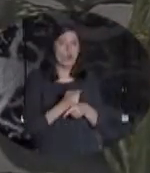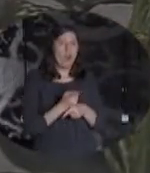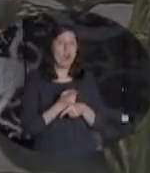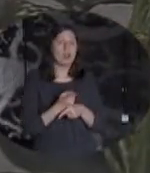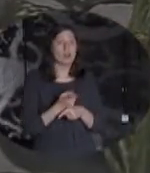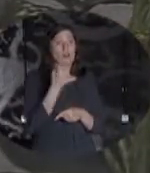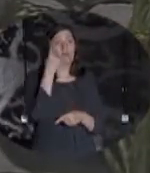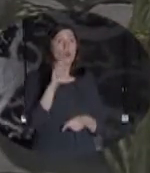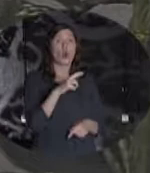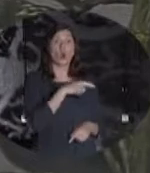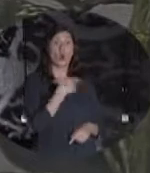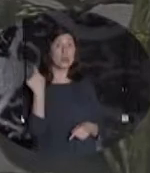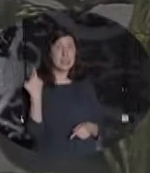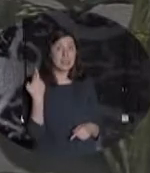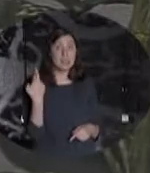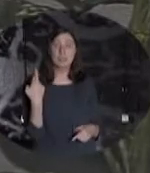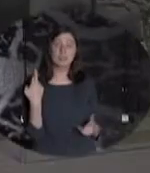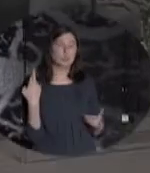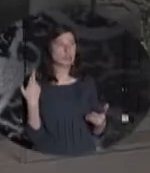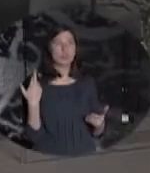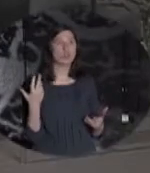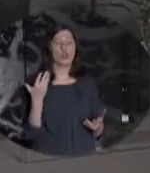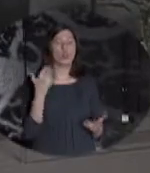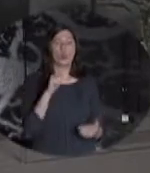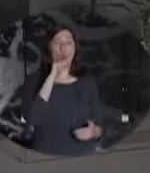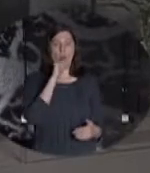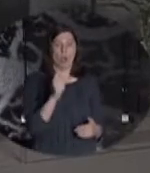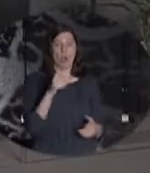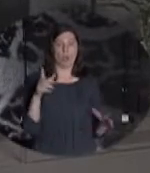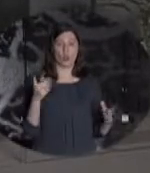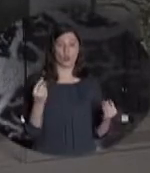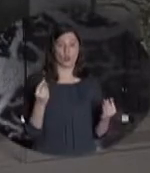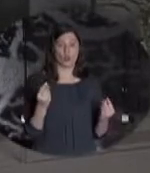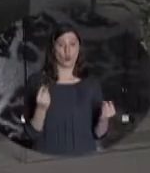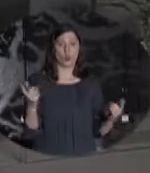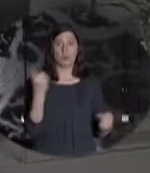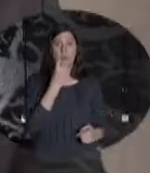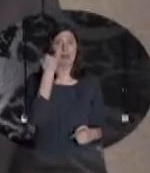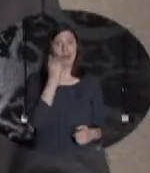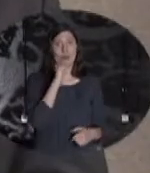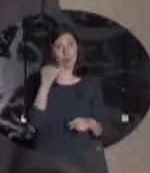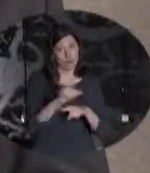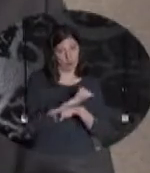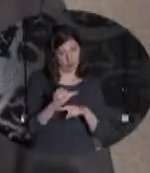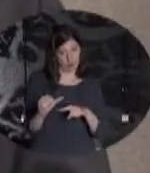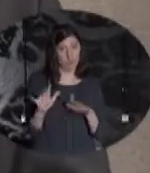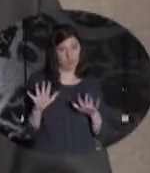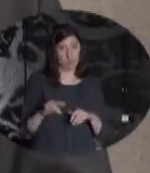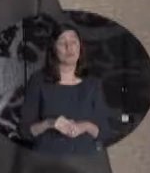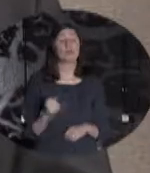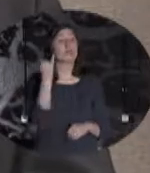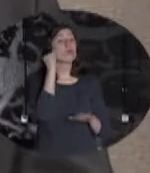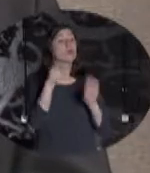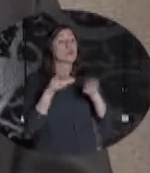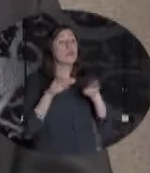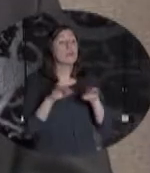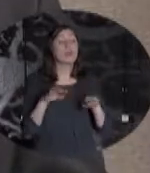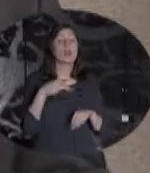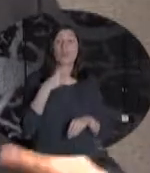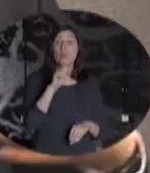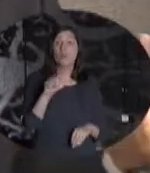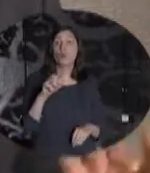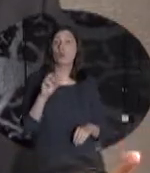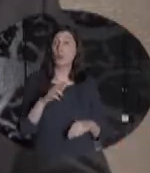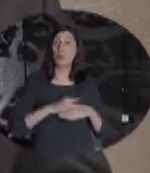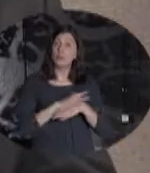the risks that you take in other walks of life, you wouldn't do something if you weren't trained in it. If you are going to be swimming, whether it's in a beach or a pool,